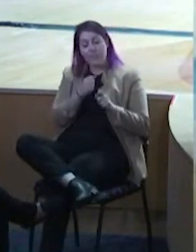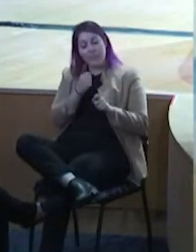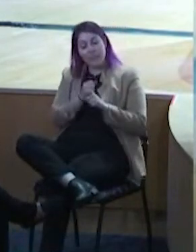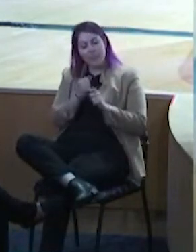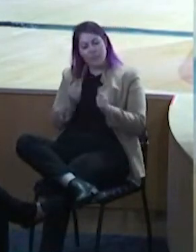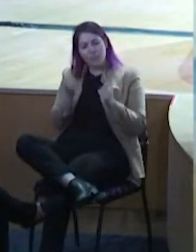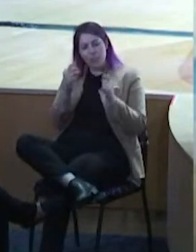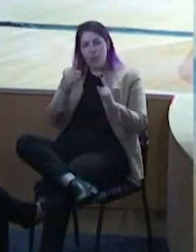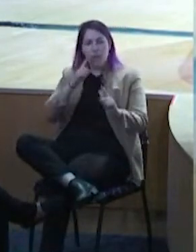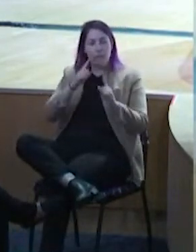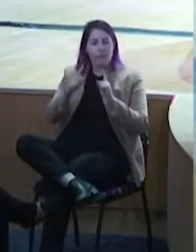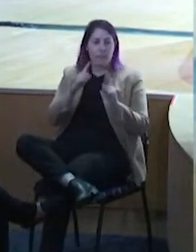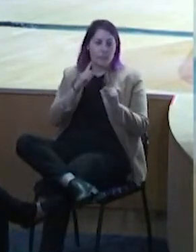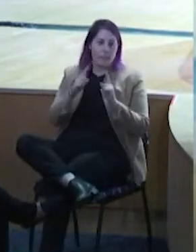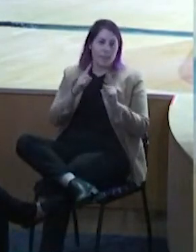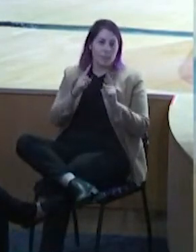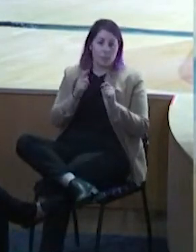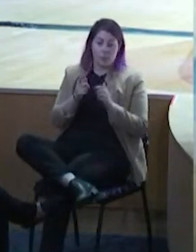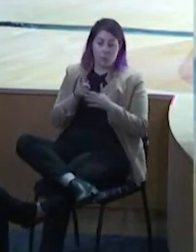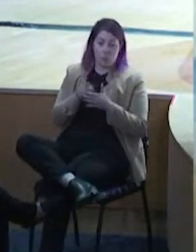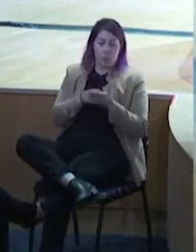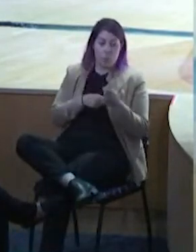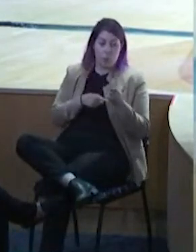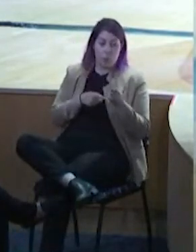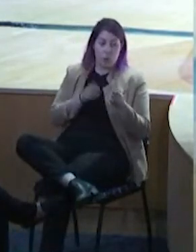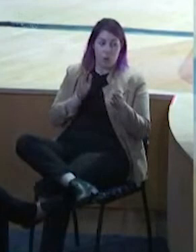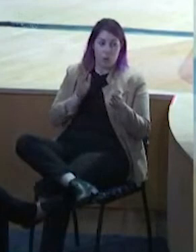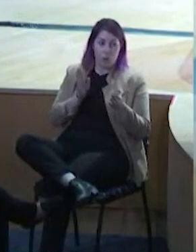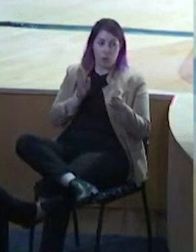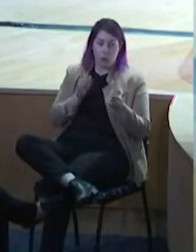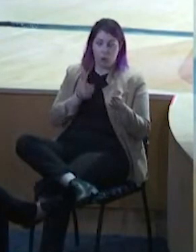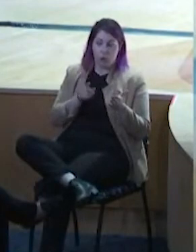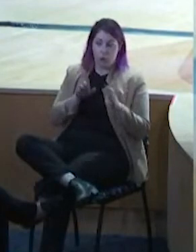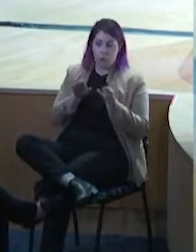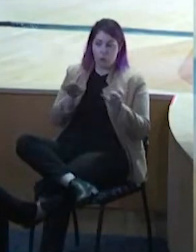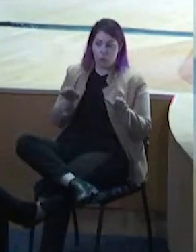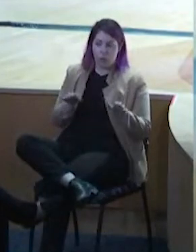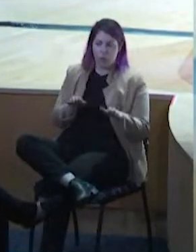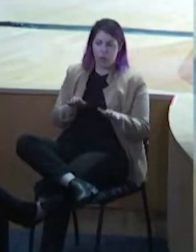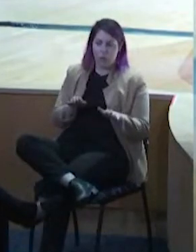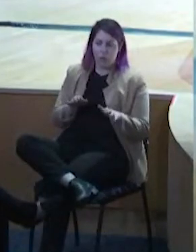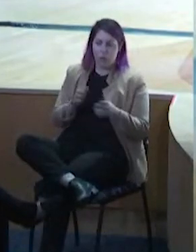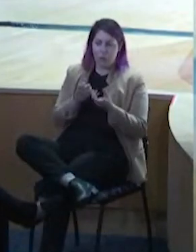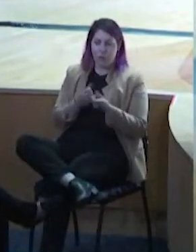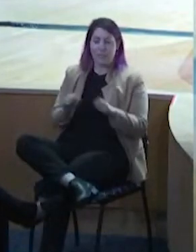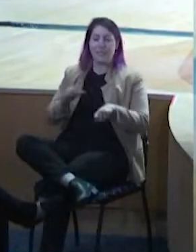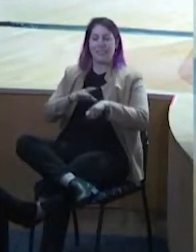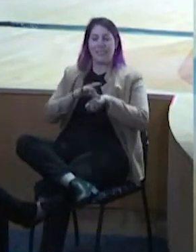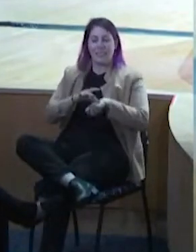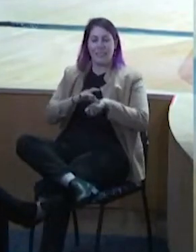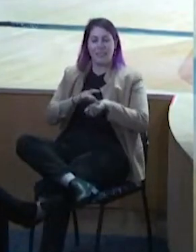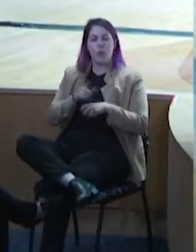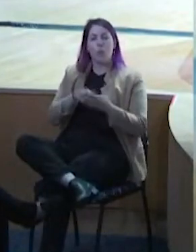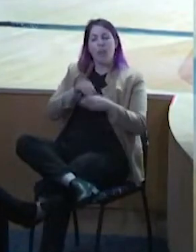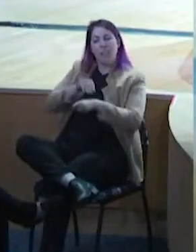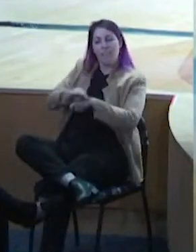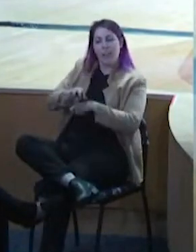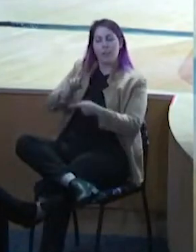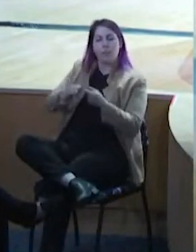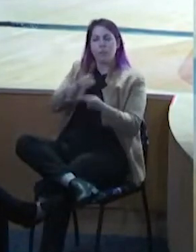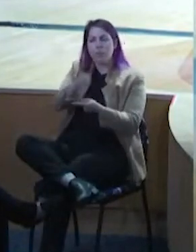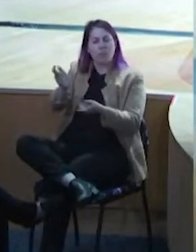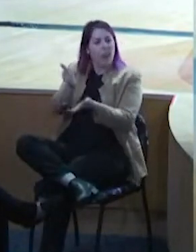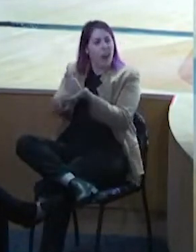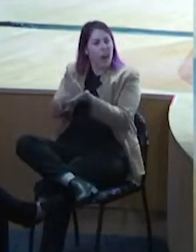conversations about what we can do to save our planet. What advice would you give people who want to help? As a call